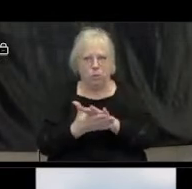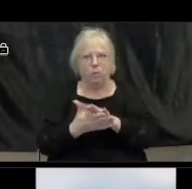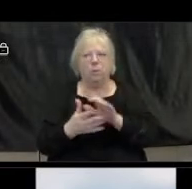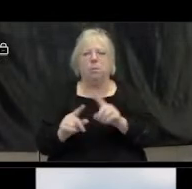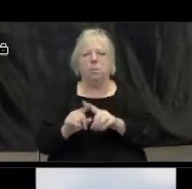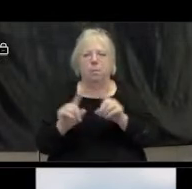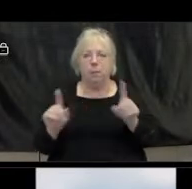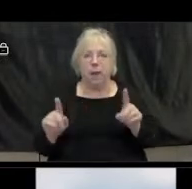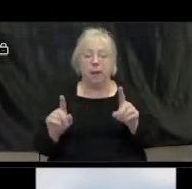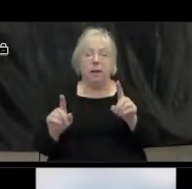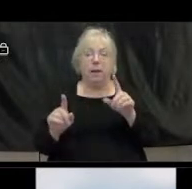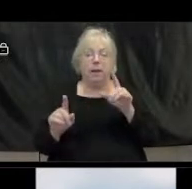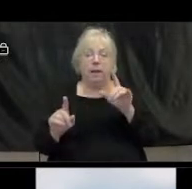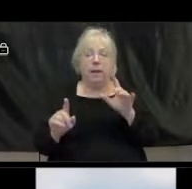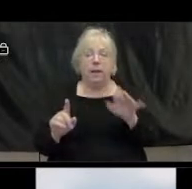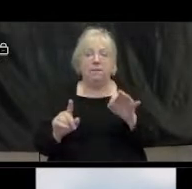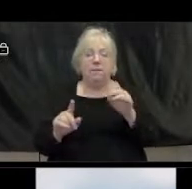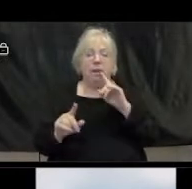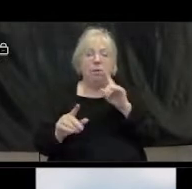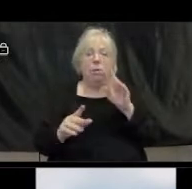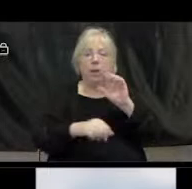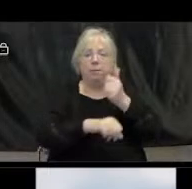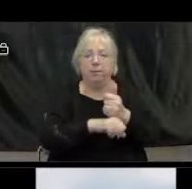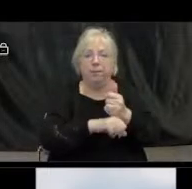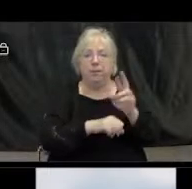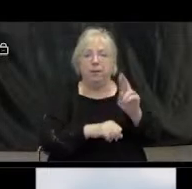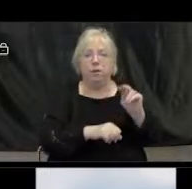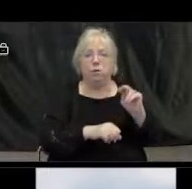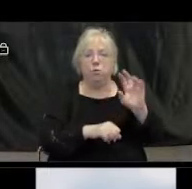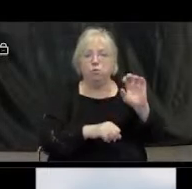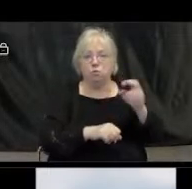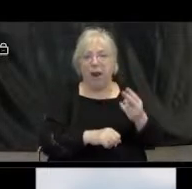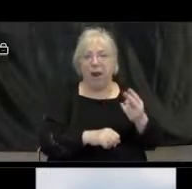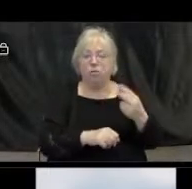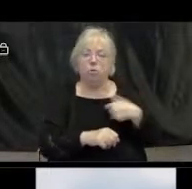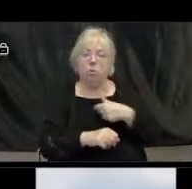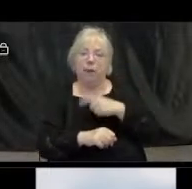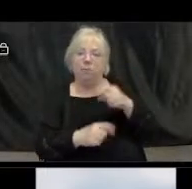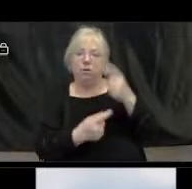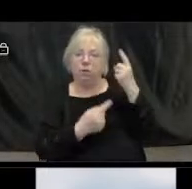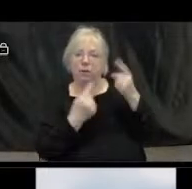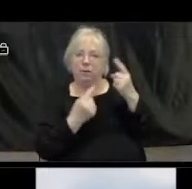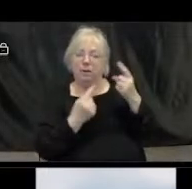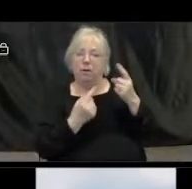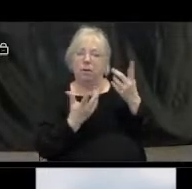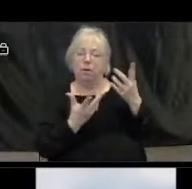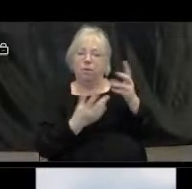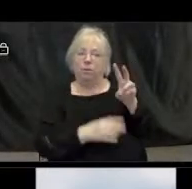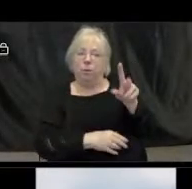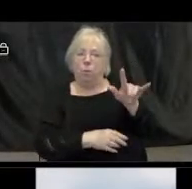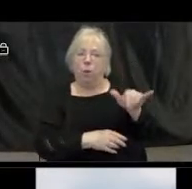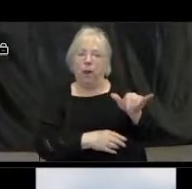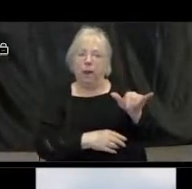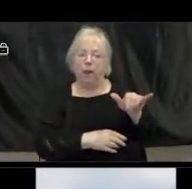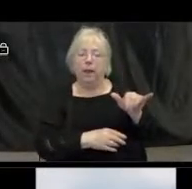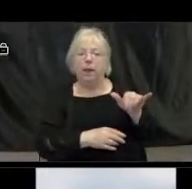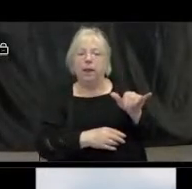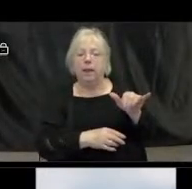But if it's going to be at the ranch, we have to consider our